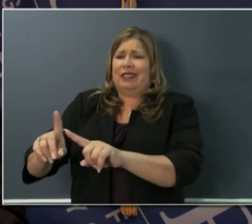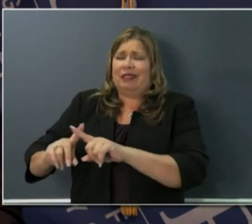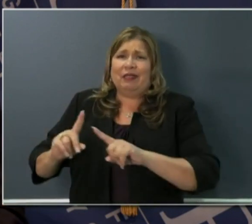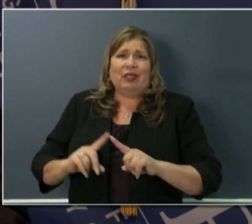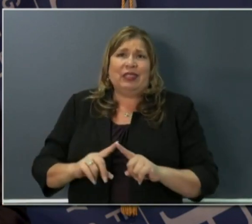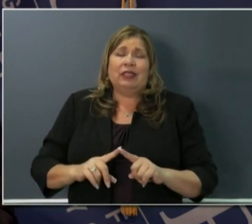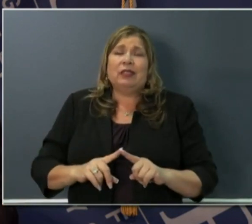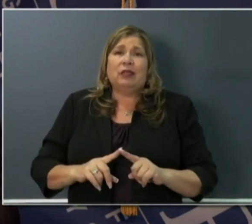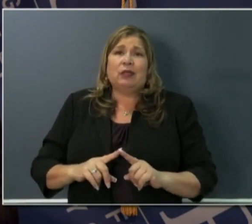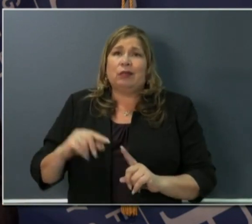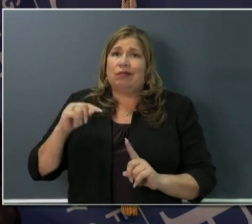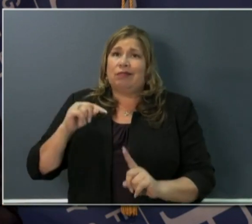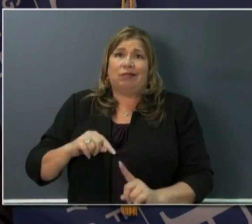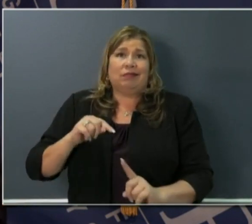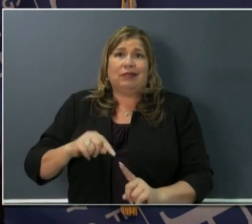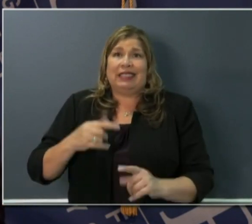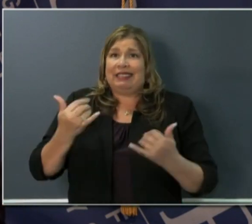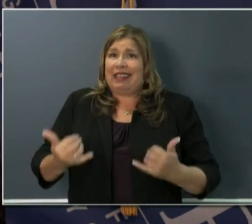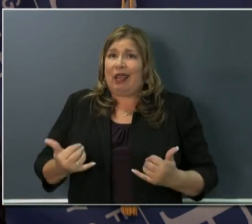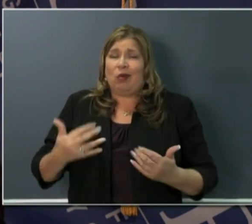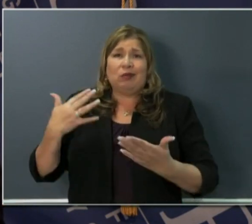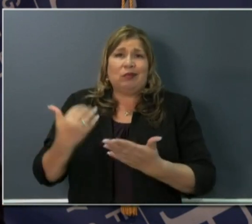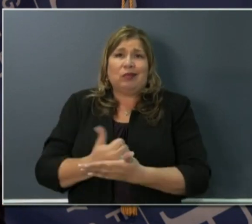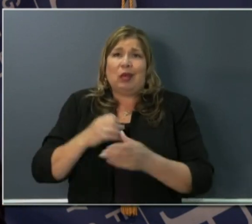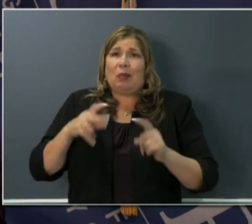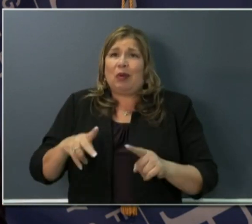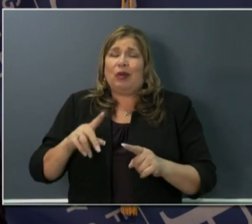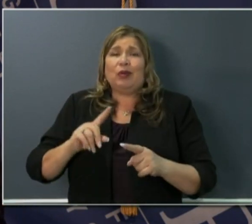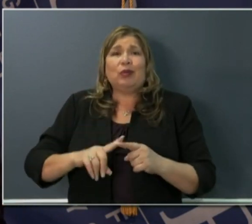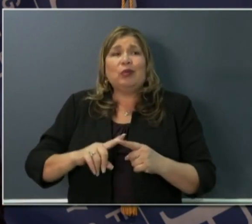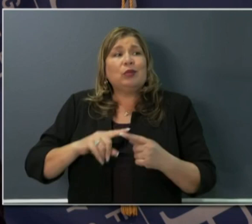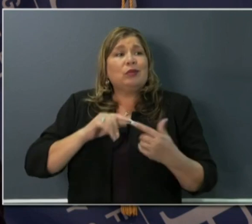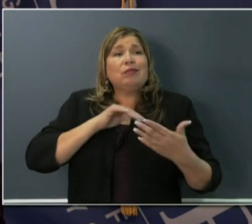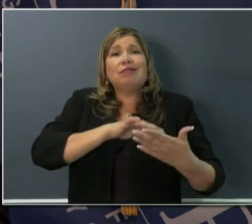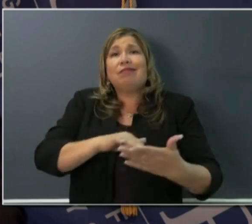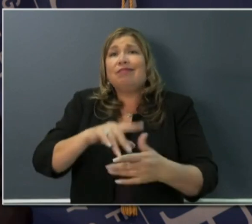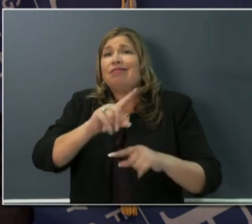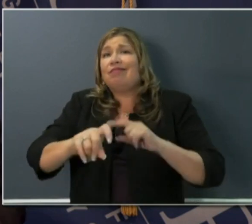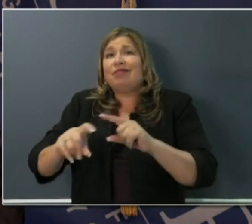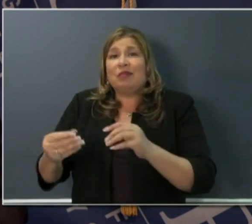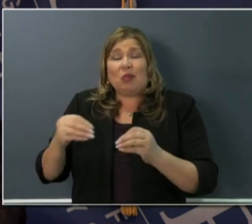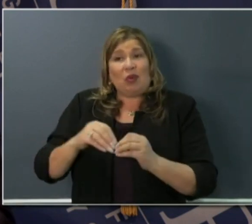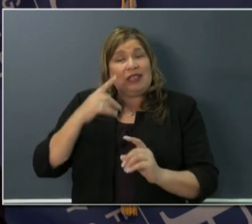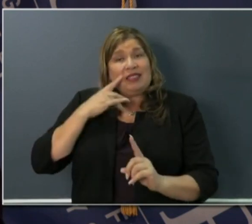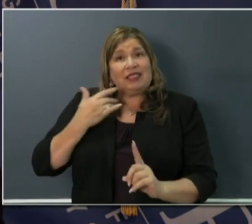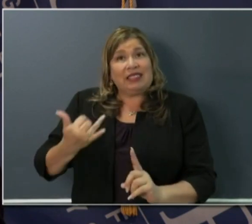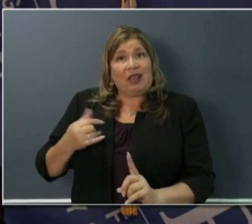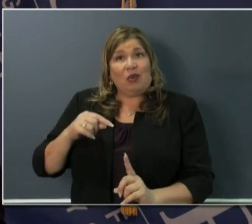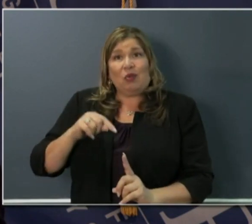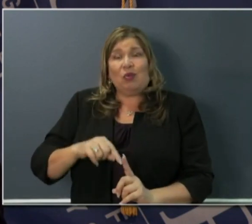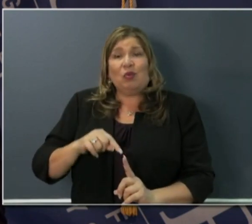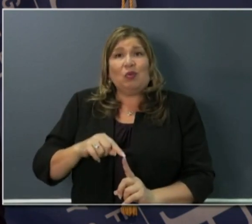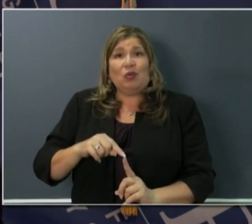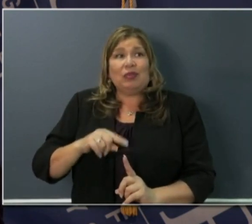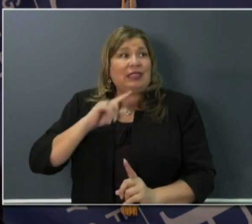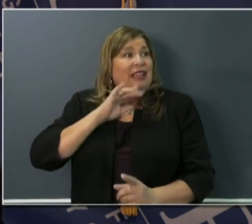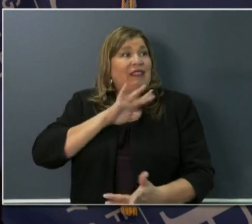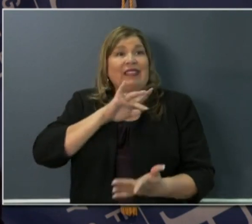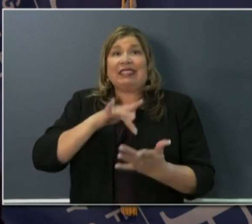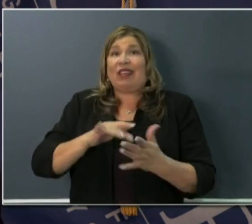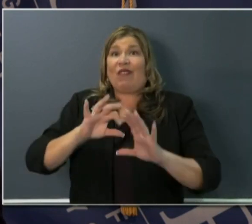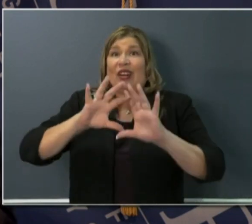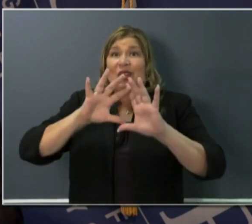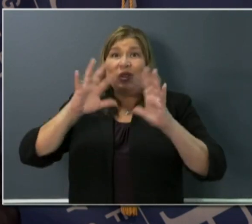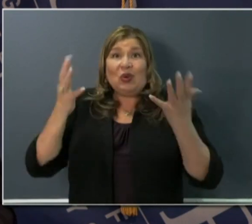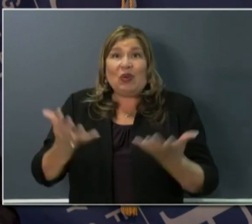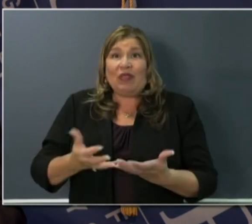the press, really, this is an opportunity to lean in. This is the center of the universe when it comes